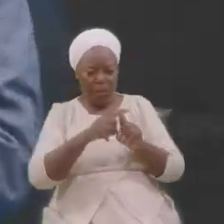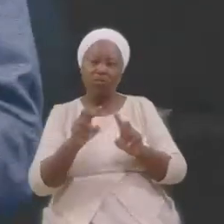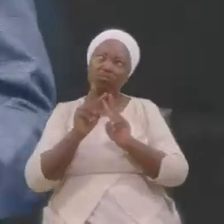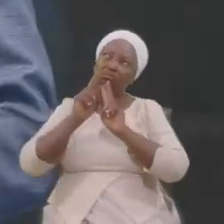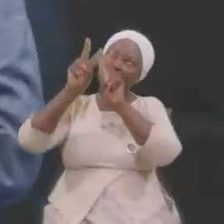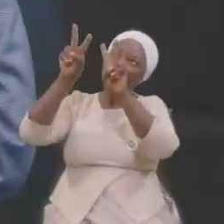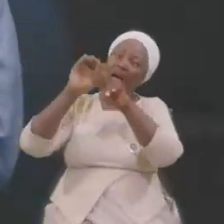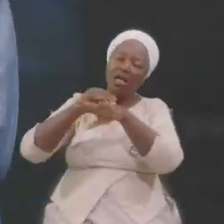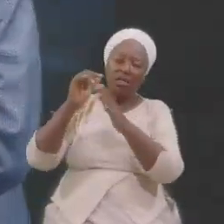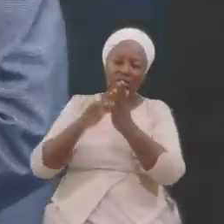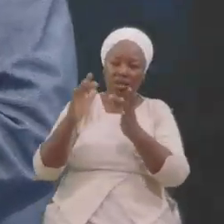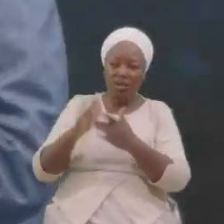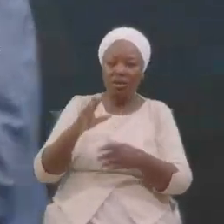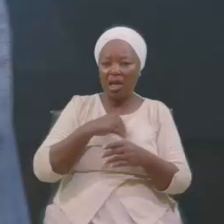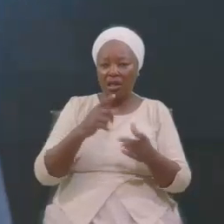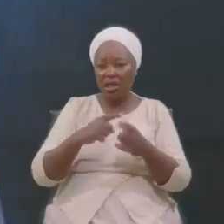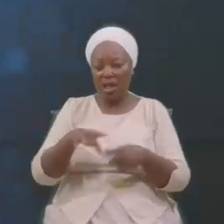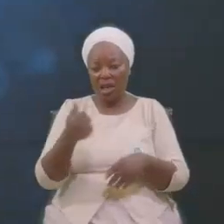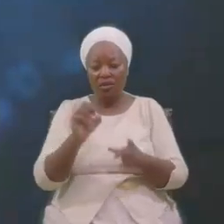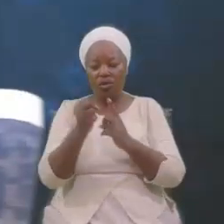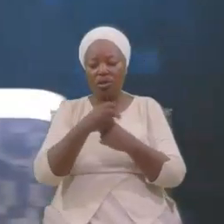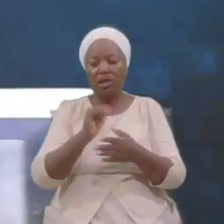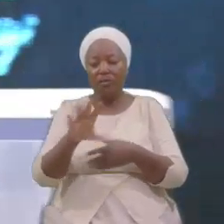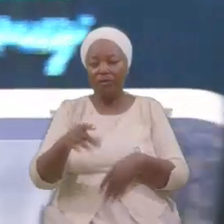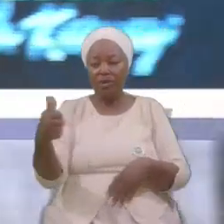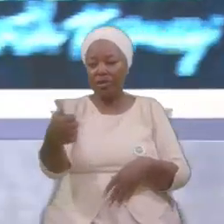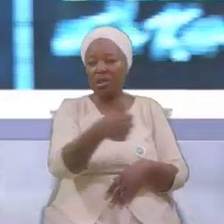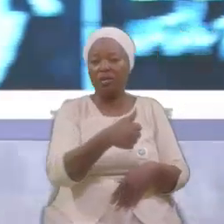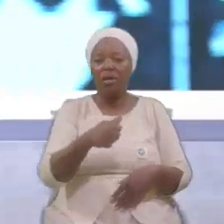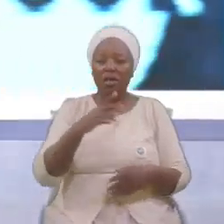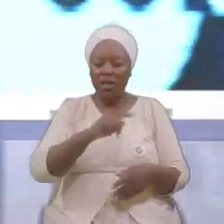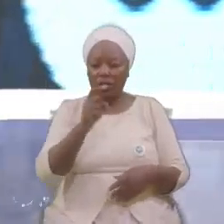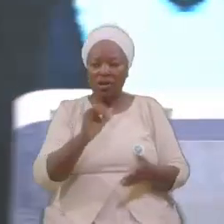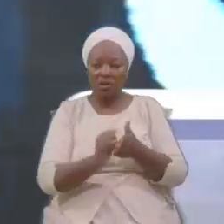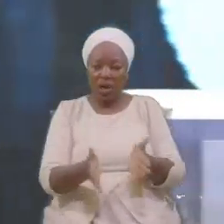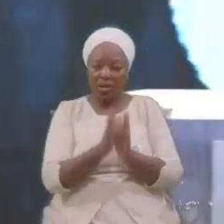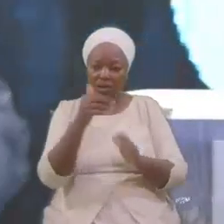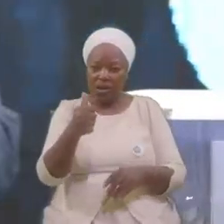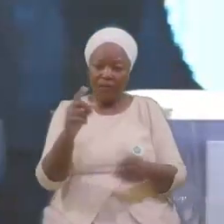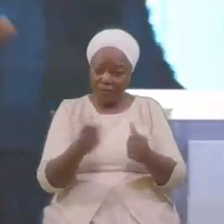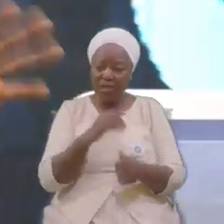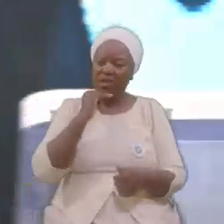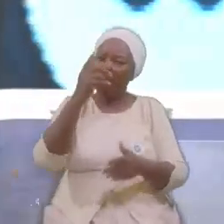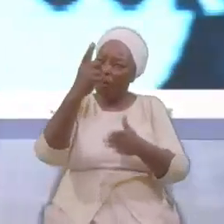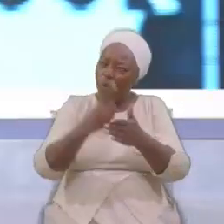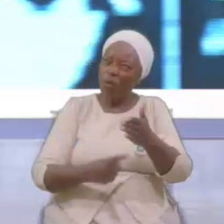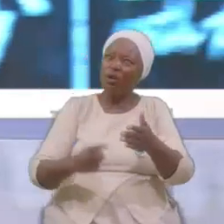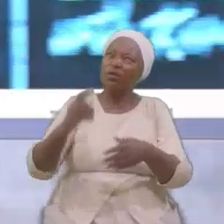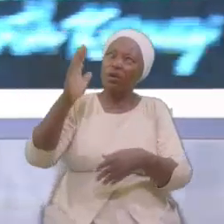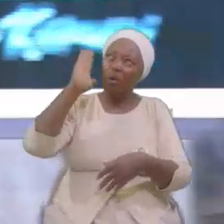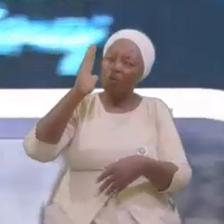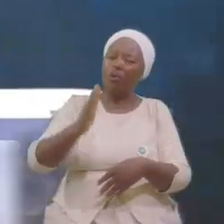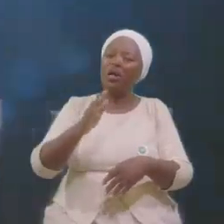any situation you come to, what will Christ do? Any challenge you have